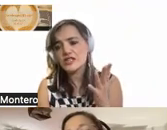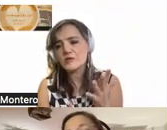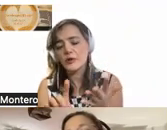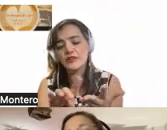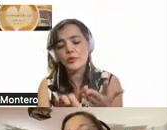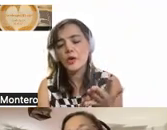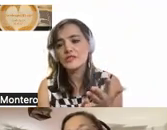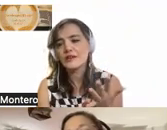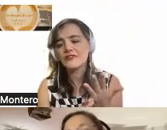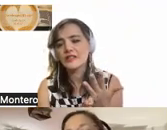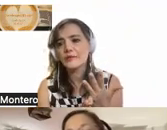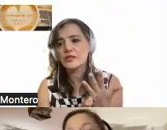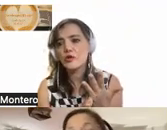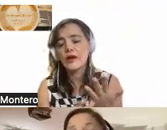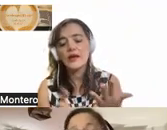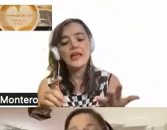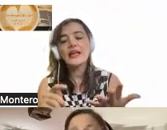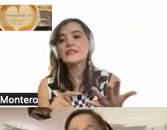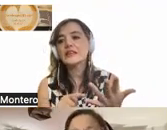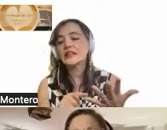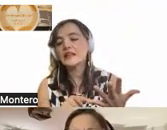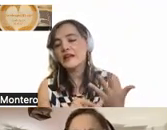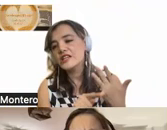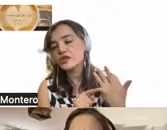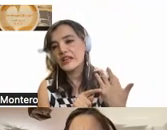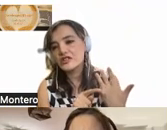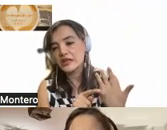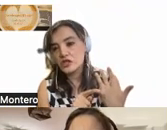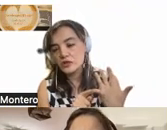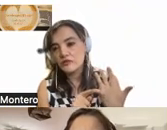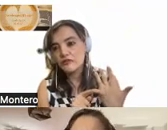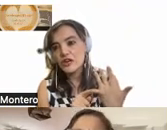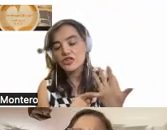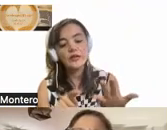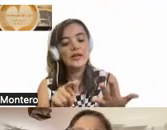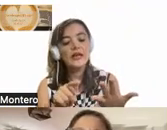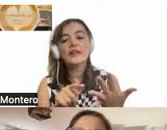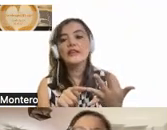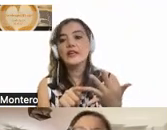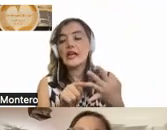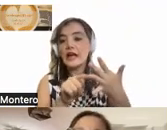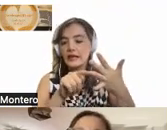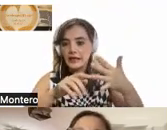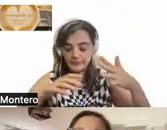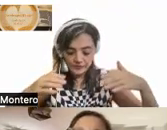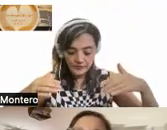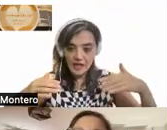fascia systems, but the three ones that are affected by trauma is the inhalation and exhalation fascia, the